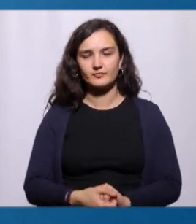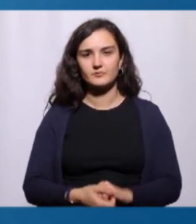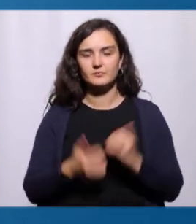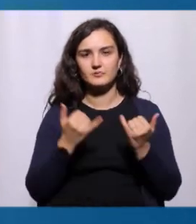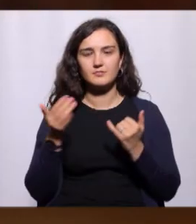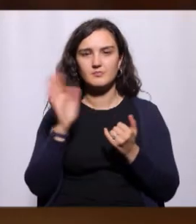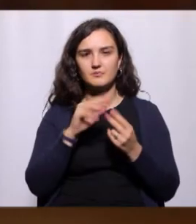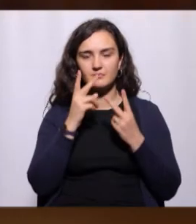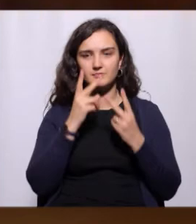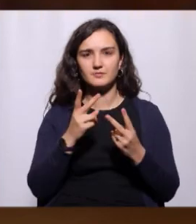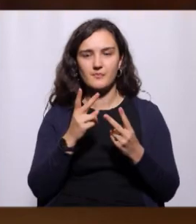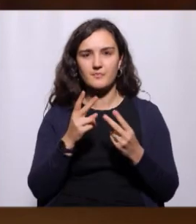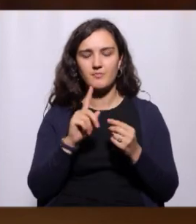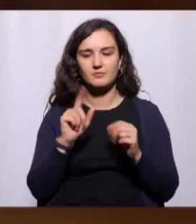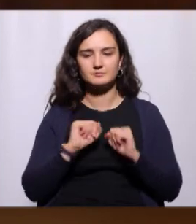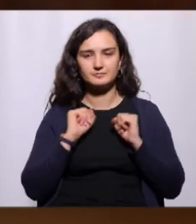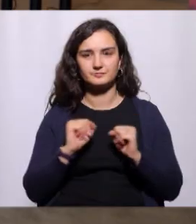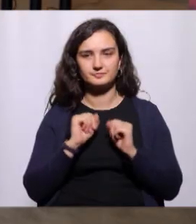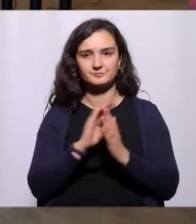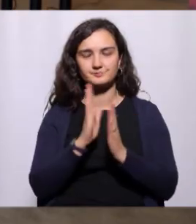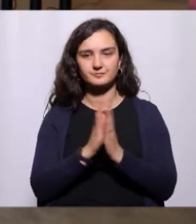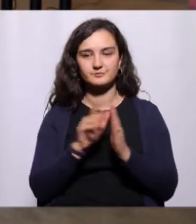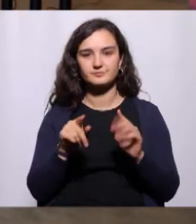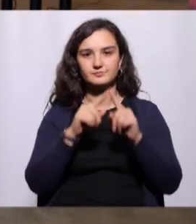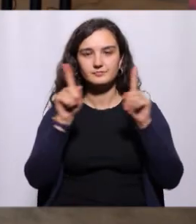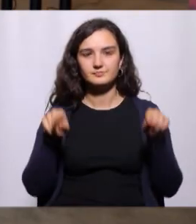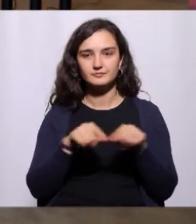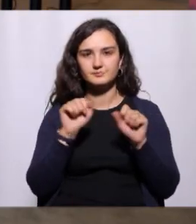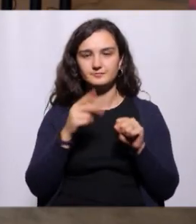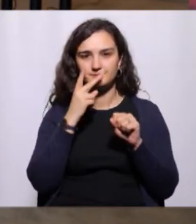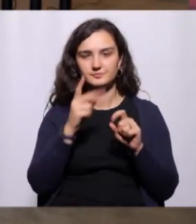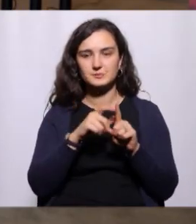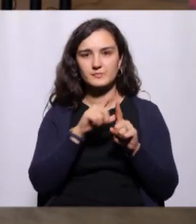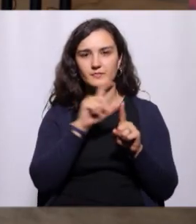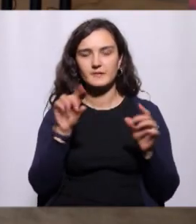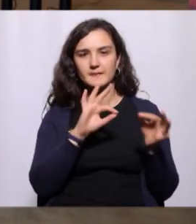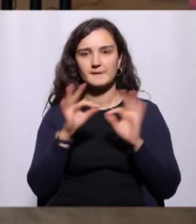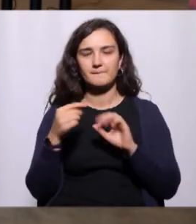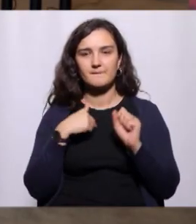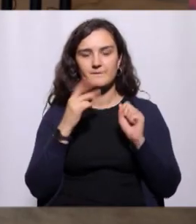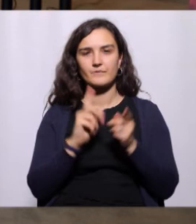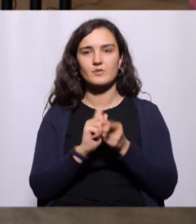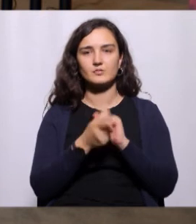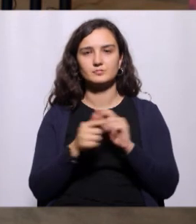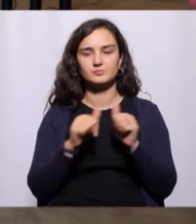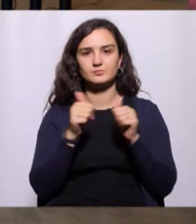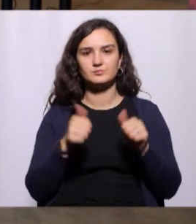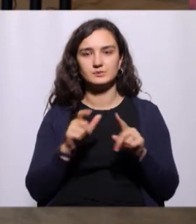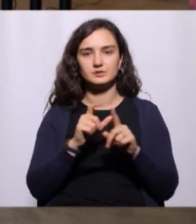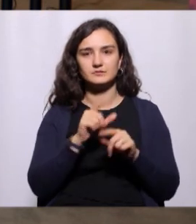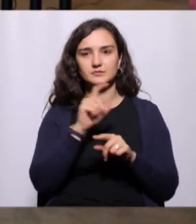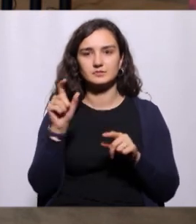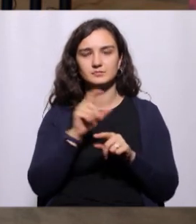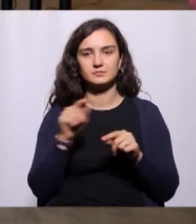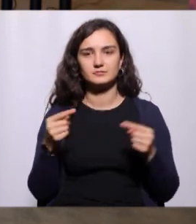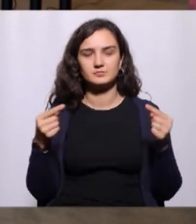Now, let's look at some exercises. On the screen, you will see sentences. We need to change the form of the verb so that